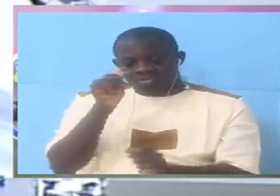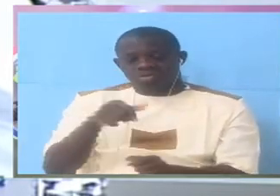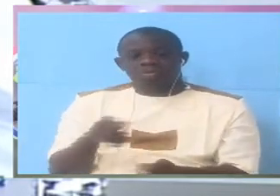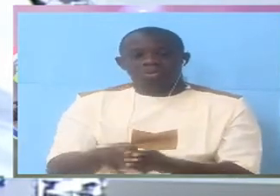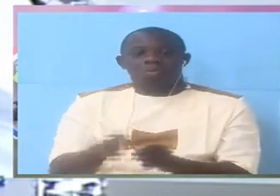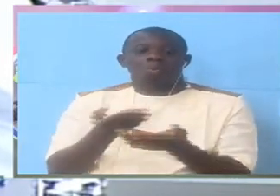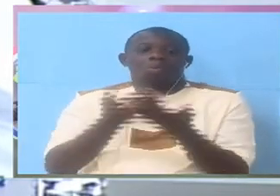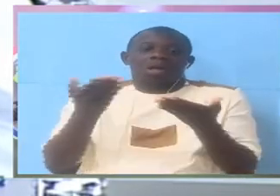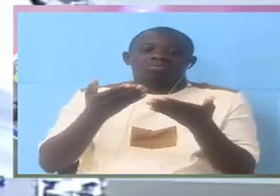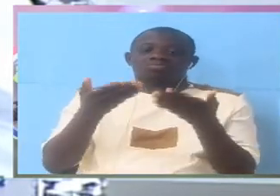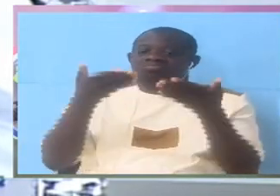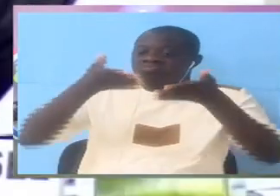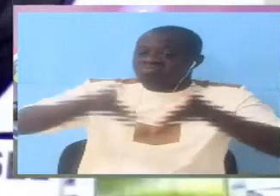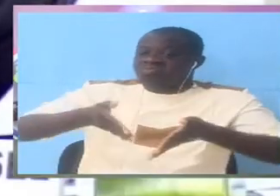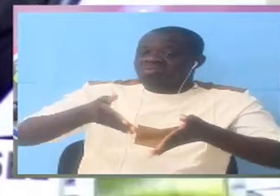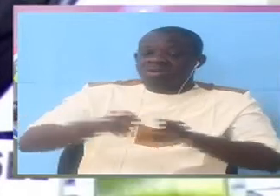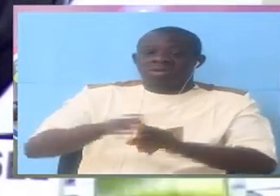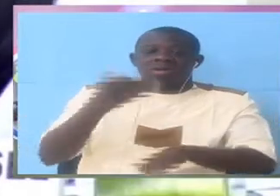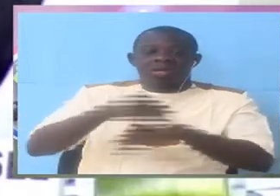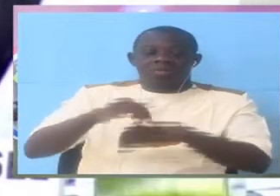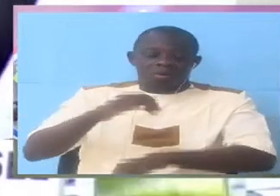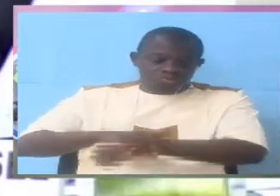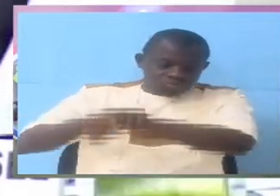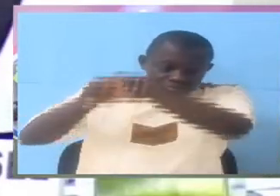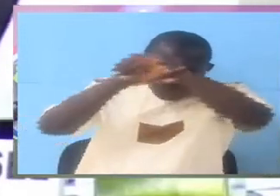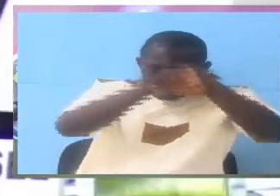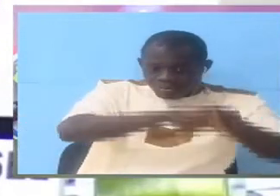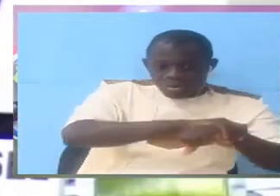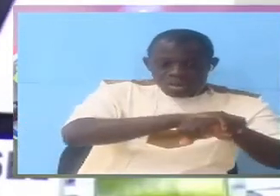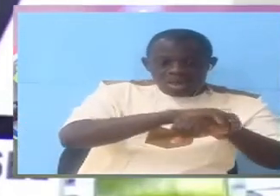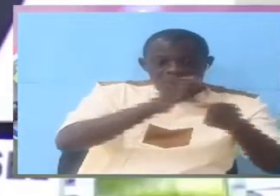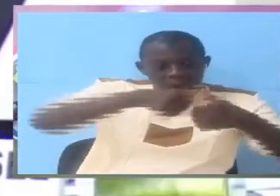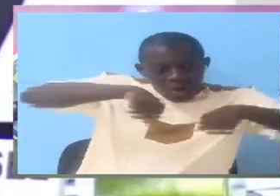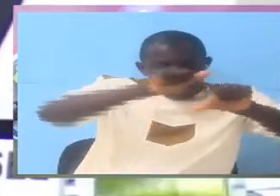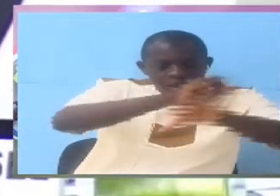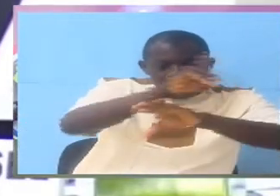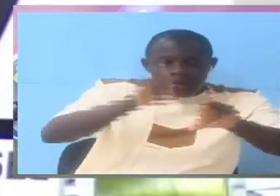Because here we don't take you to the corner and beat you up for you to